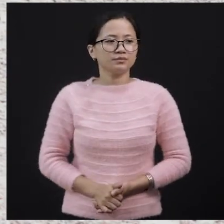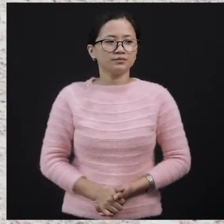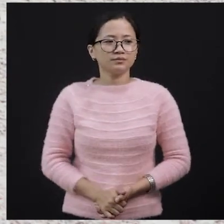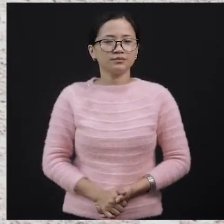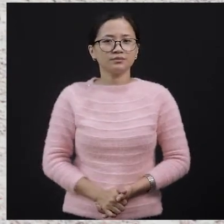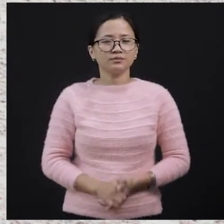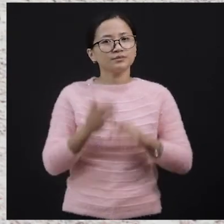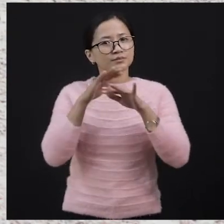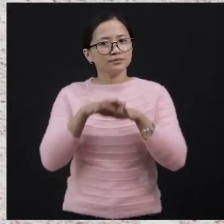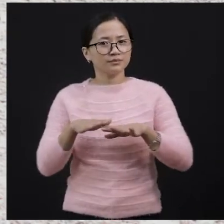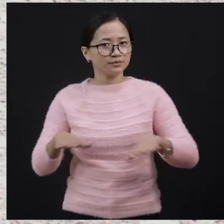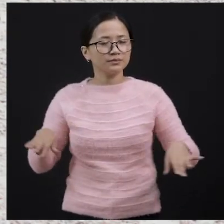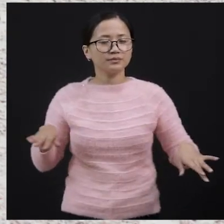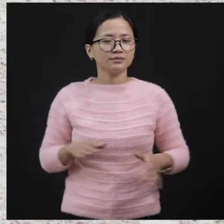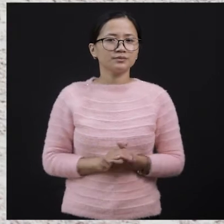So students,